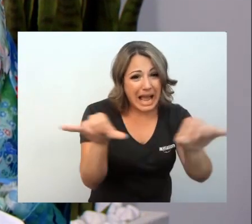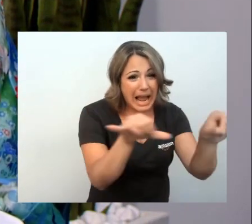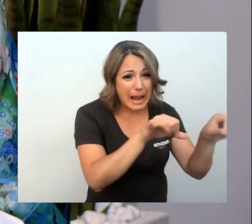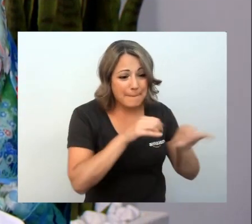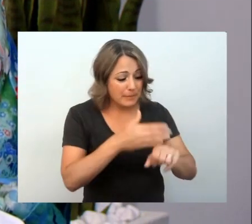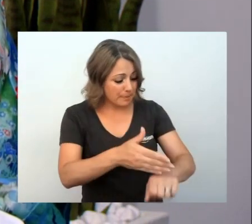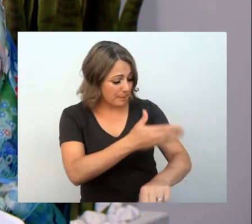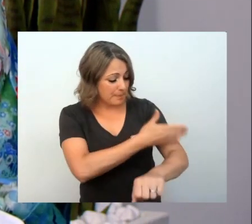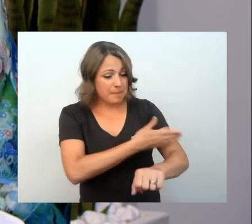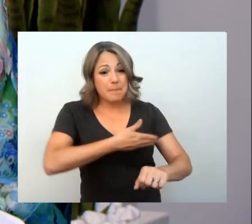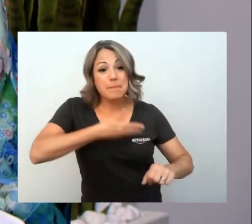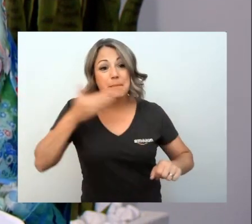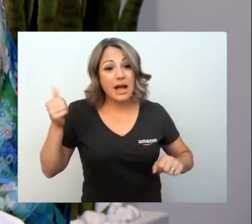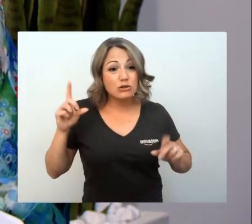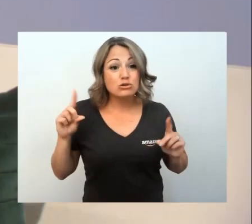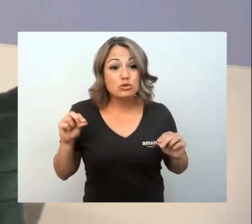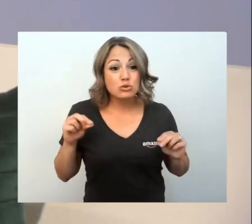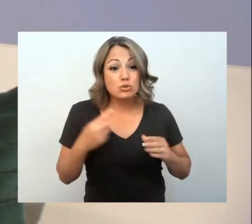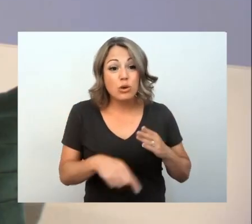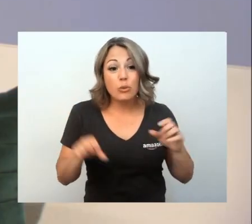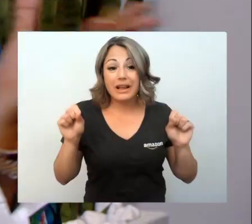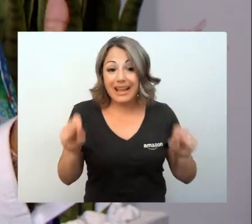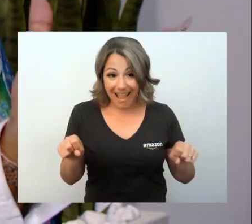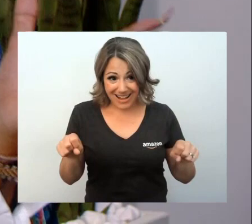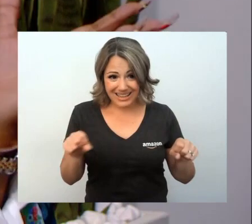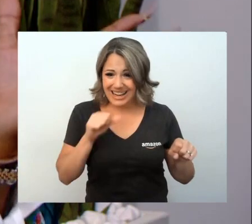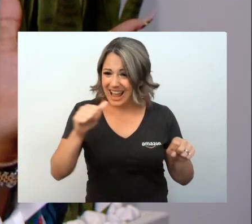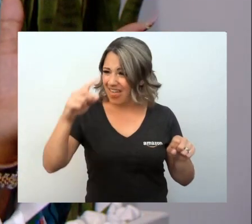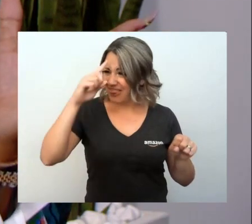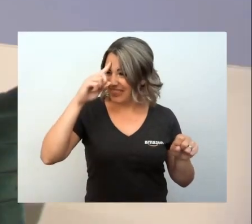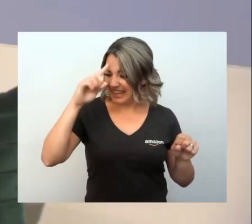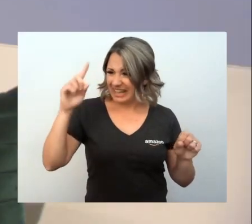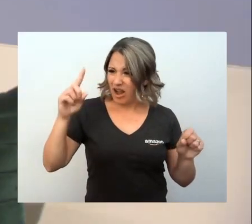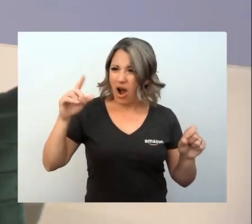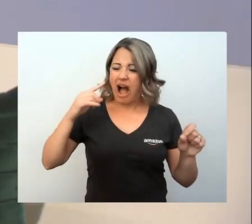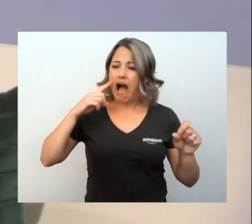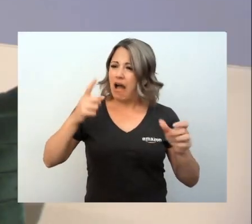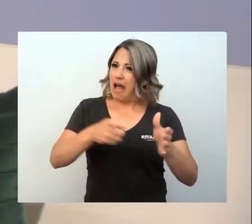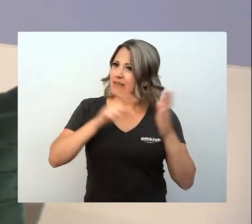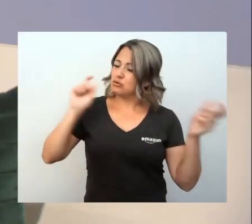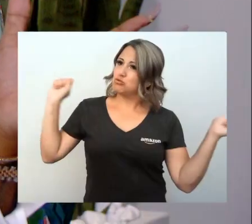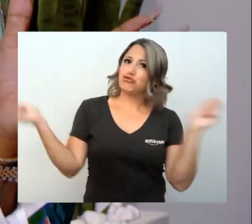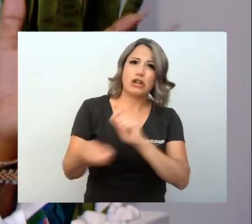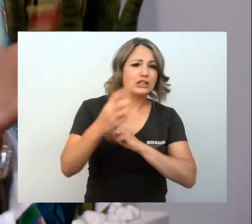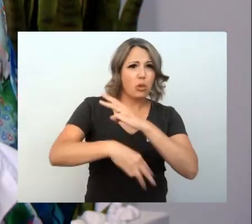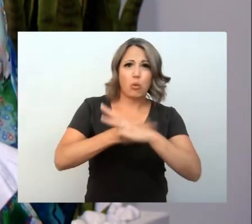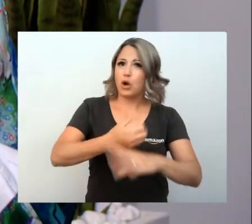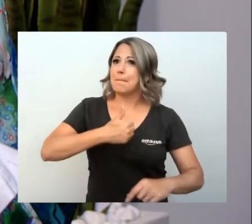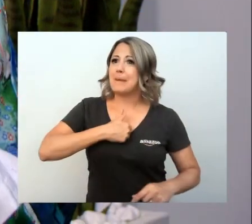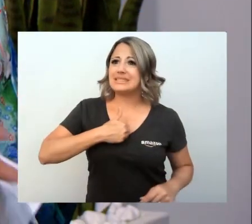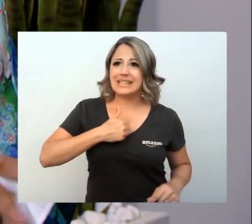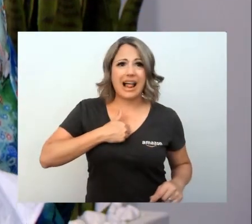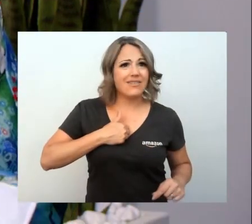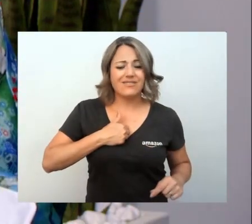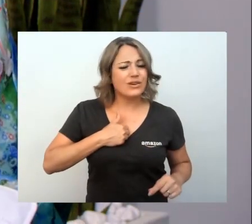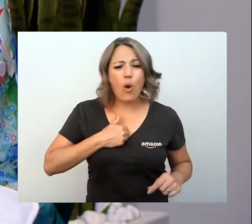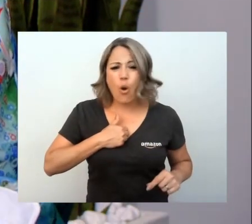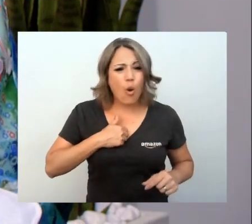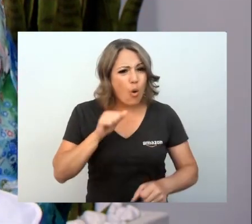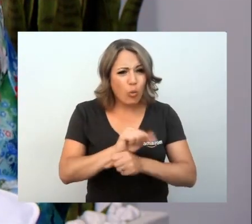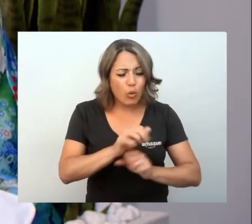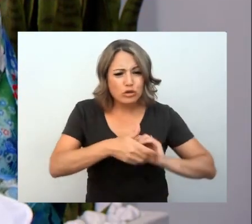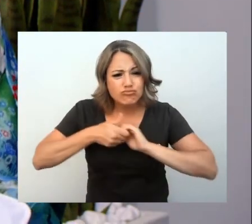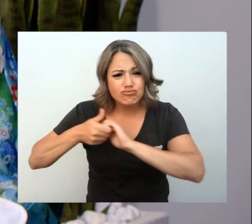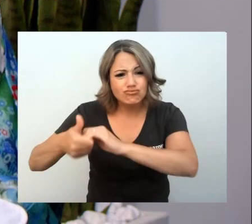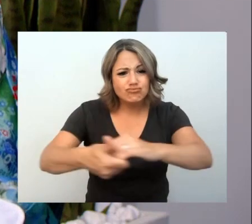things better and to do what we can where we are and not think that we have to like change the world by ourselves and, you know, work together as